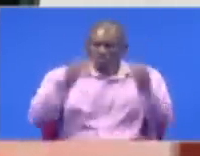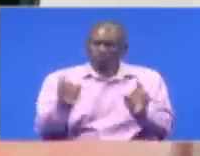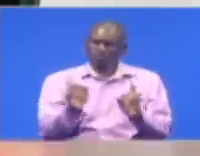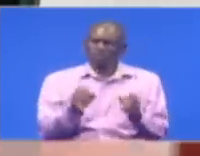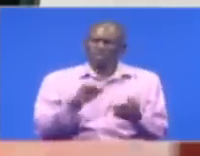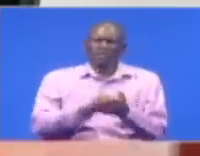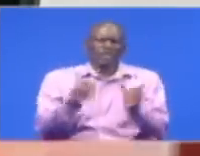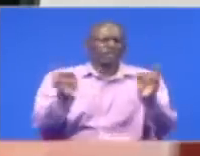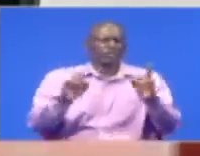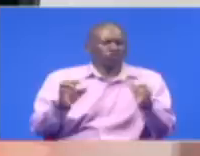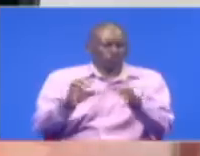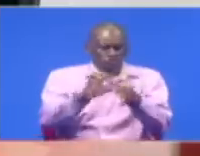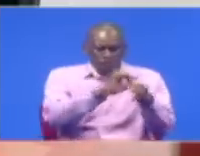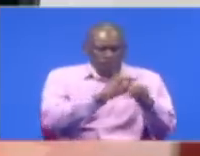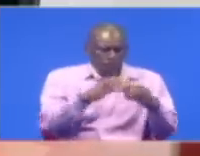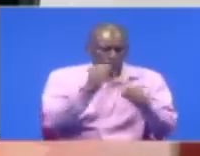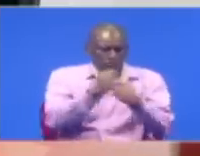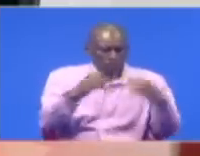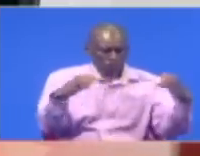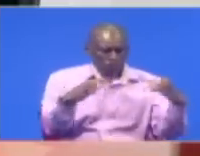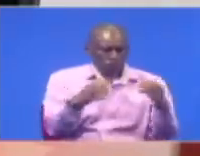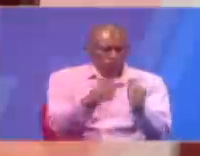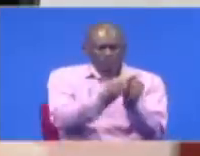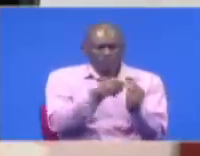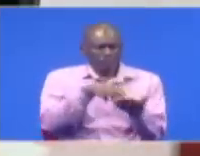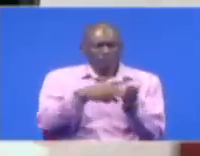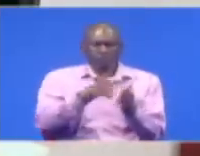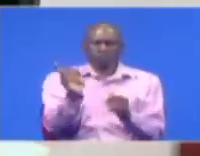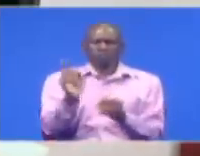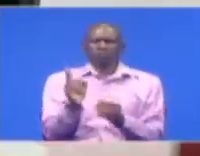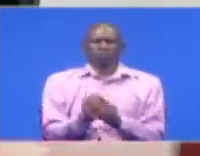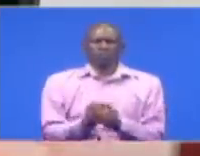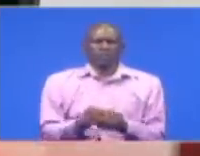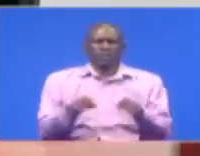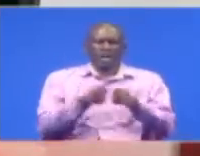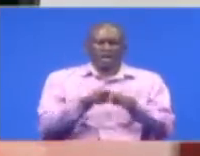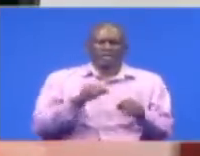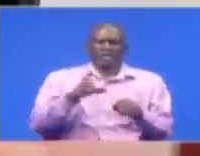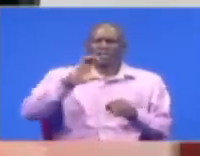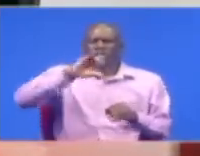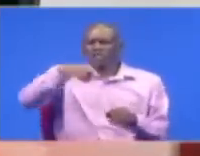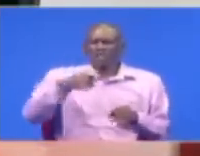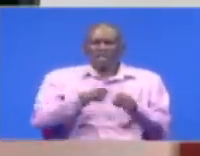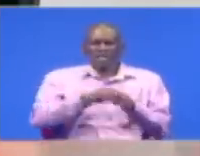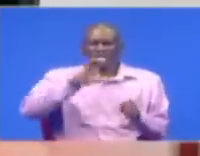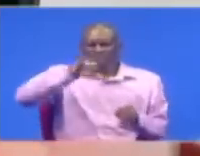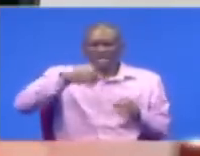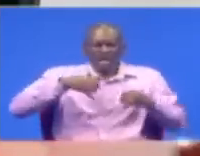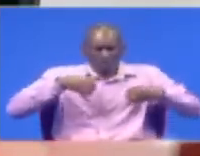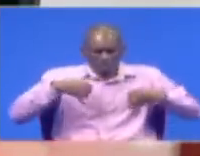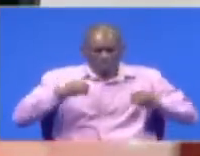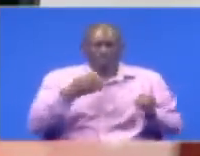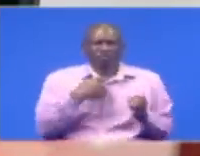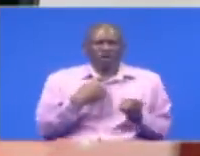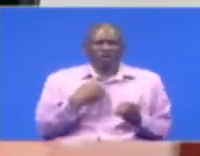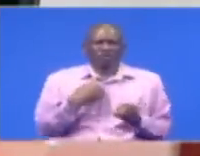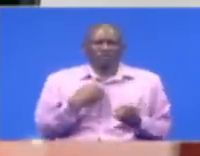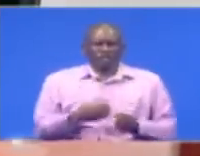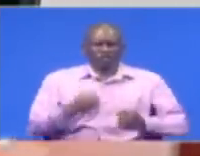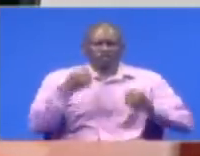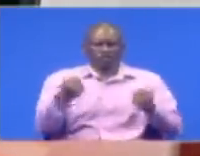not what collegiality means. And we, as the Chief Justice, I'll try to have very